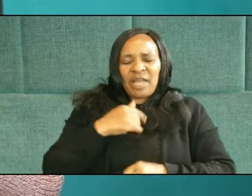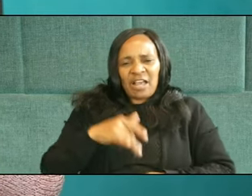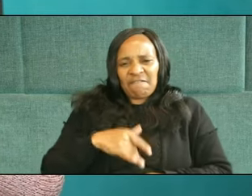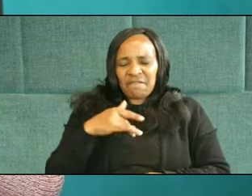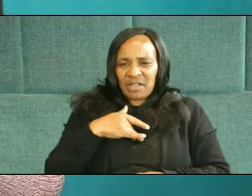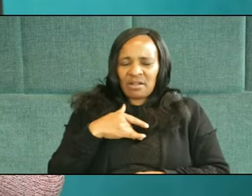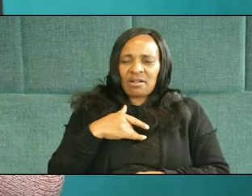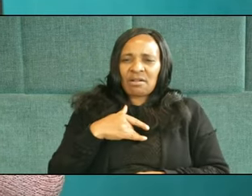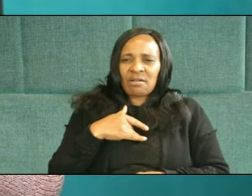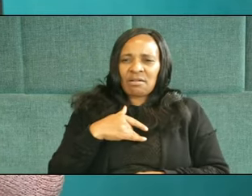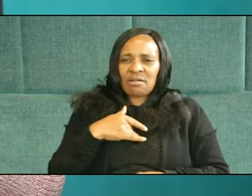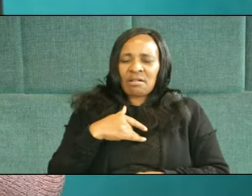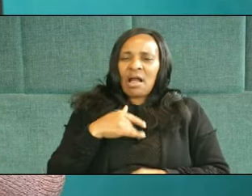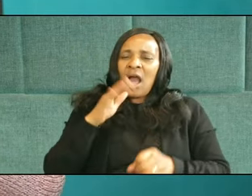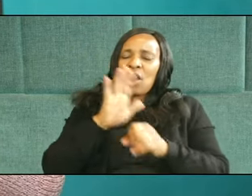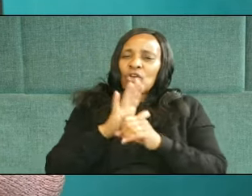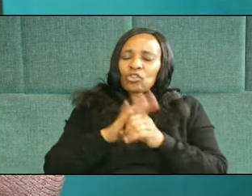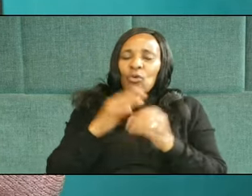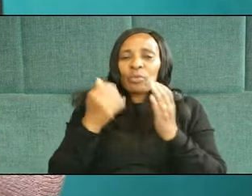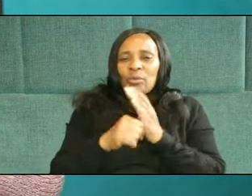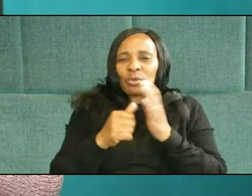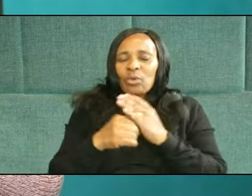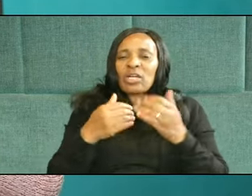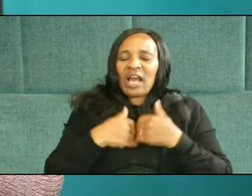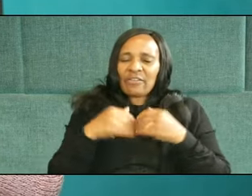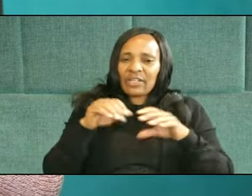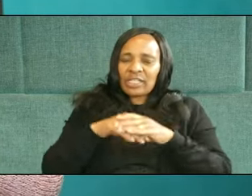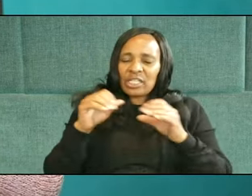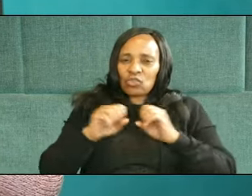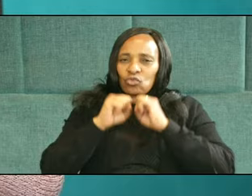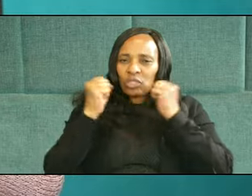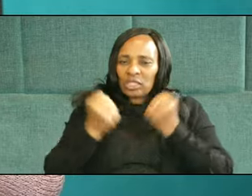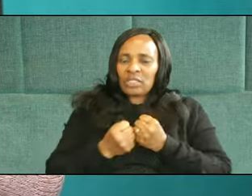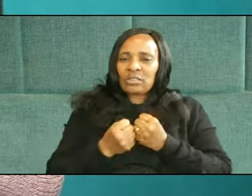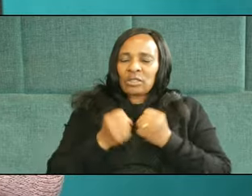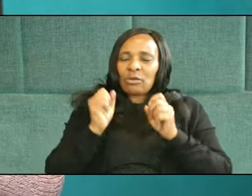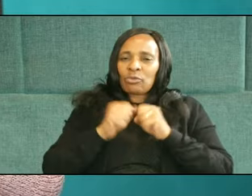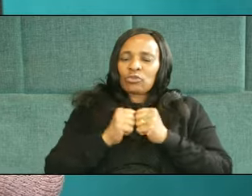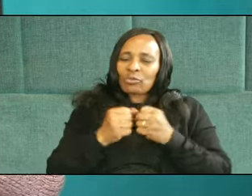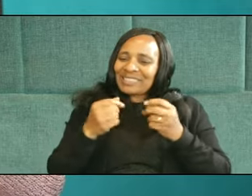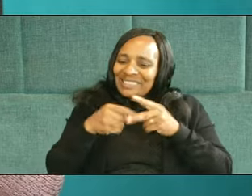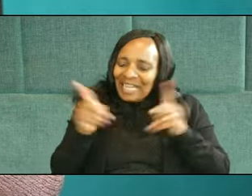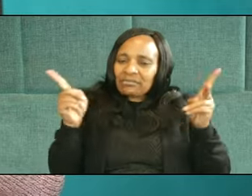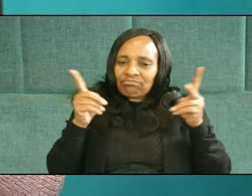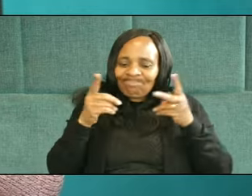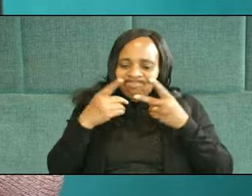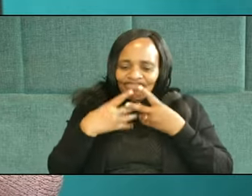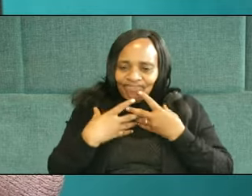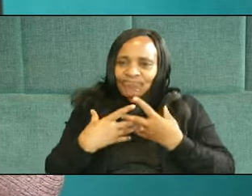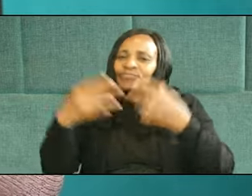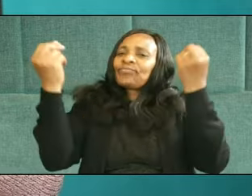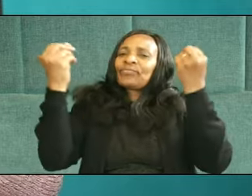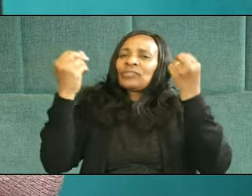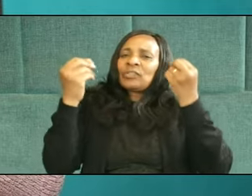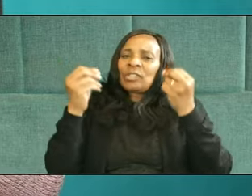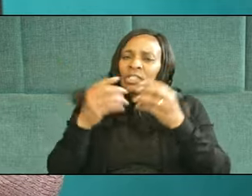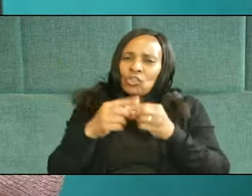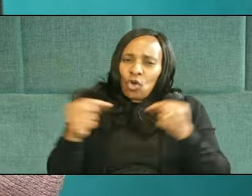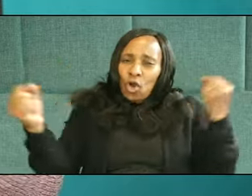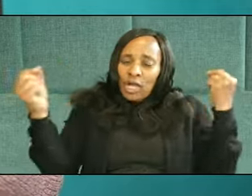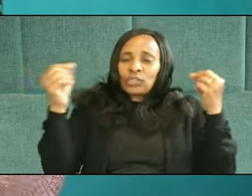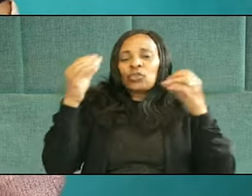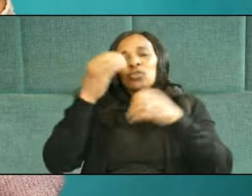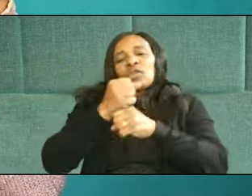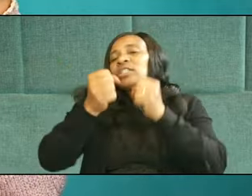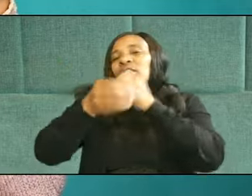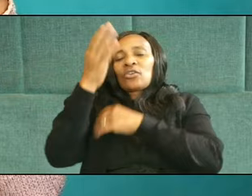like a lot of the problems we have in this society will just start disappearing, because as long as you trust in God,